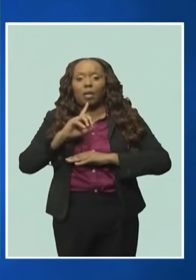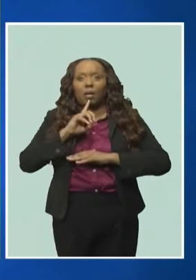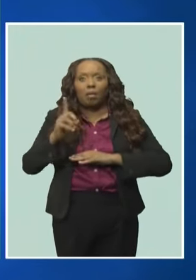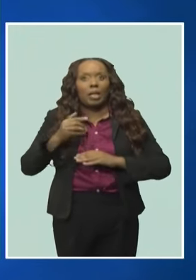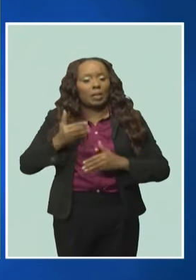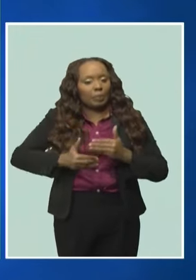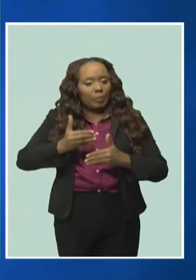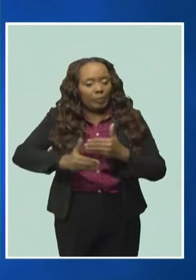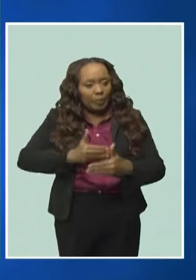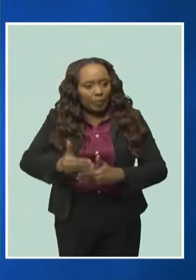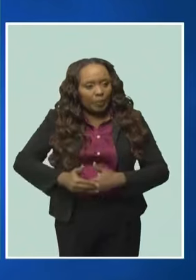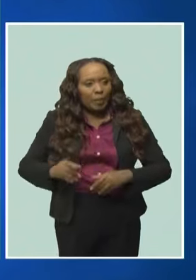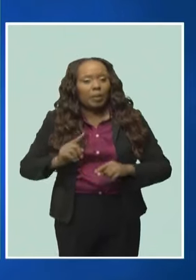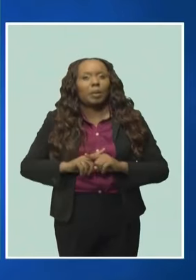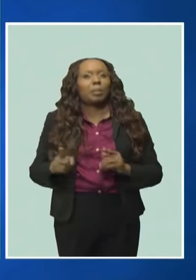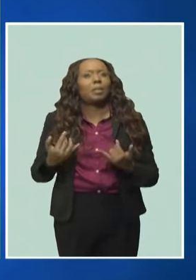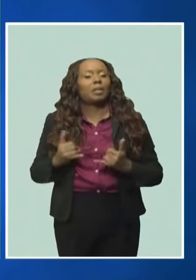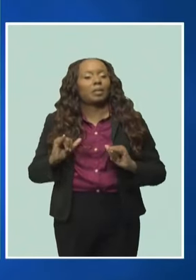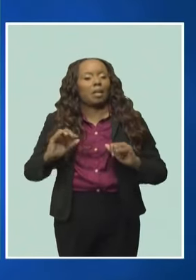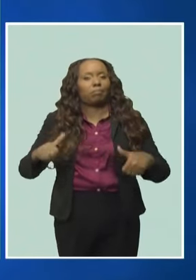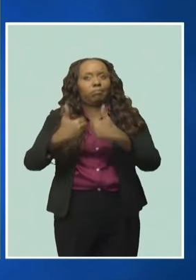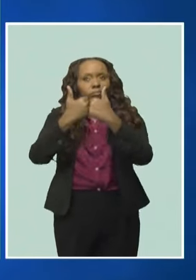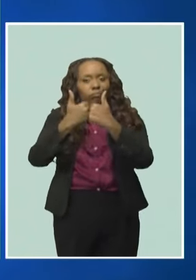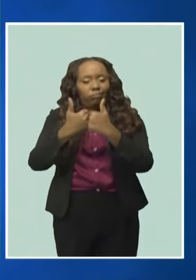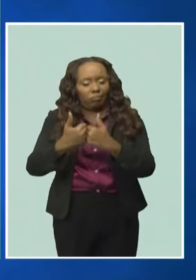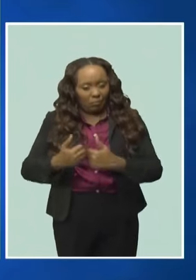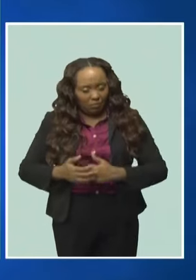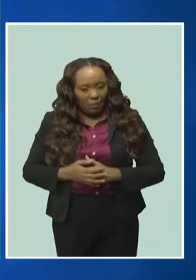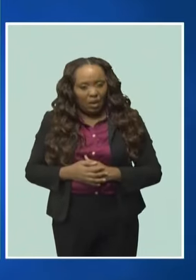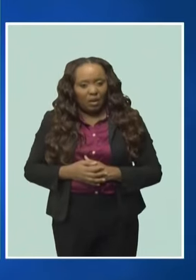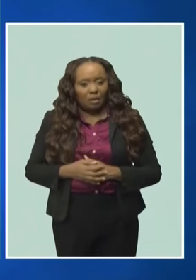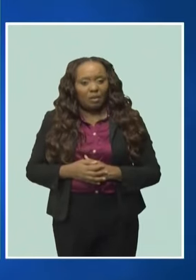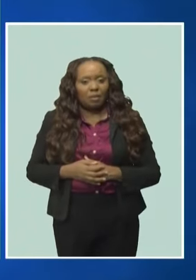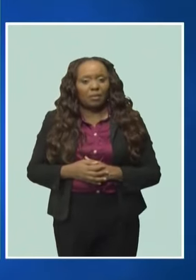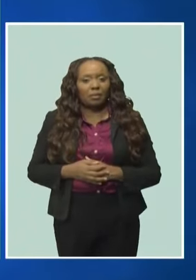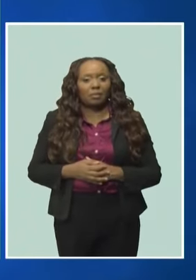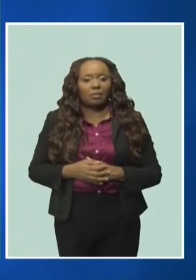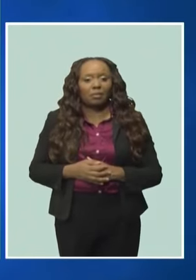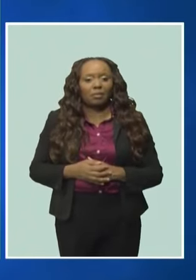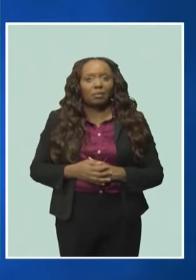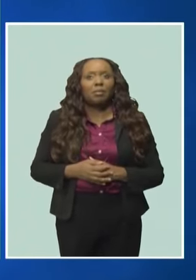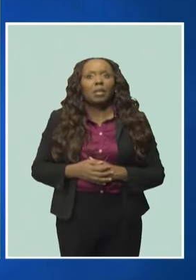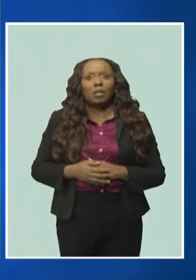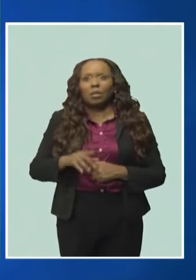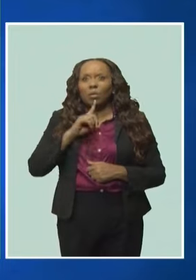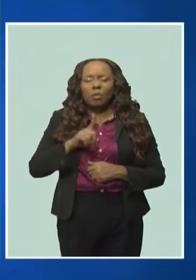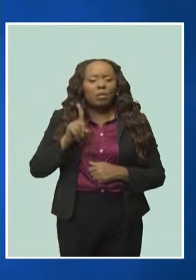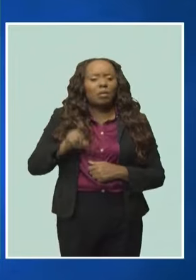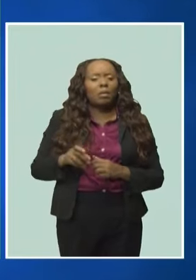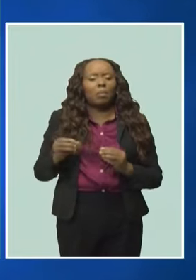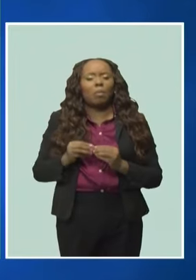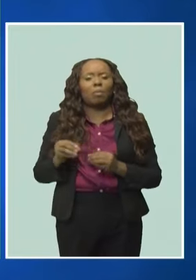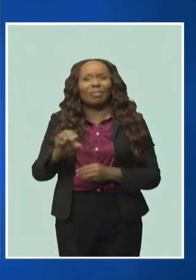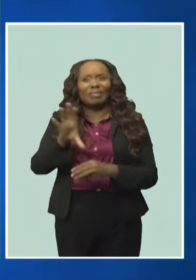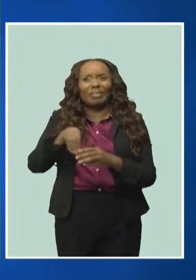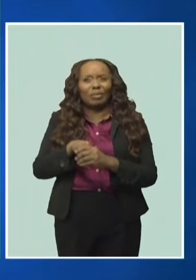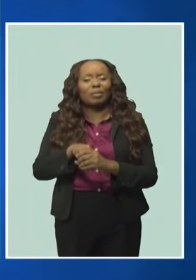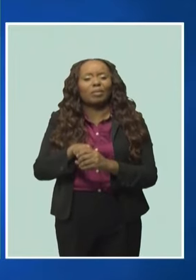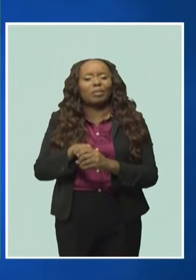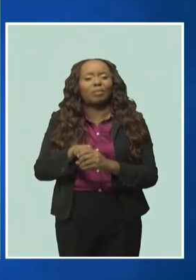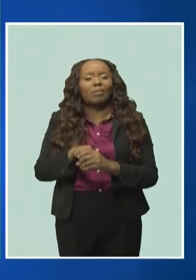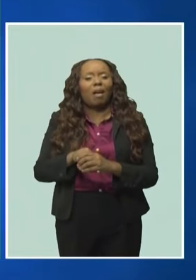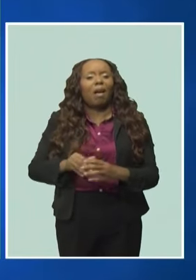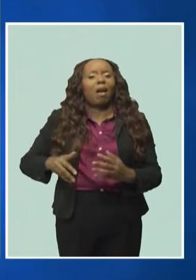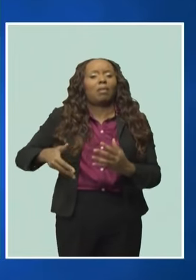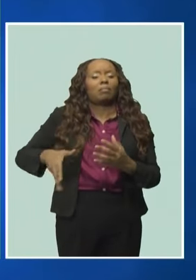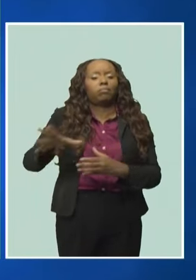workplace, but there are still hurdles to overcome. She said the theme underscores the need for a more inclusive society where women are